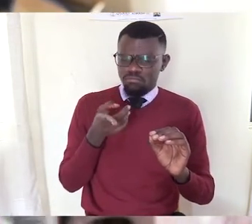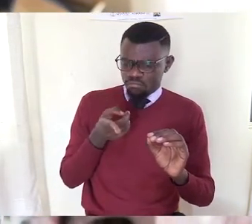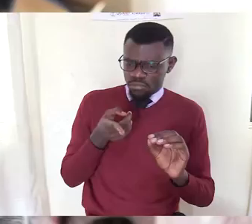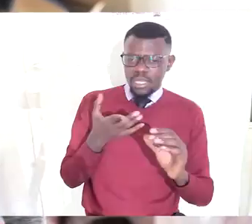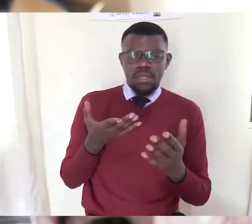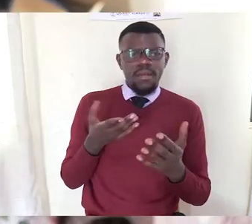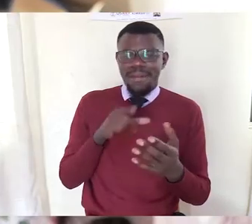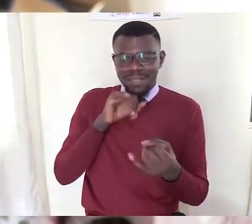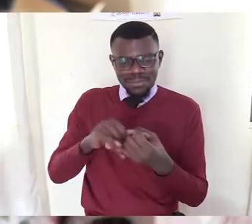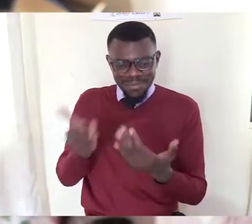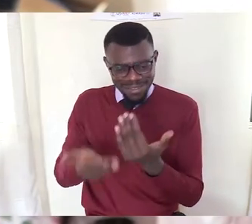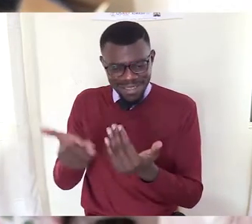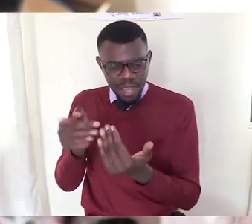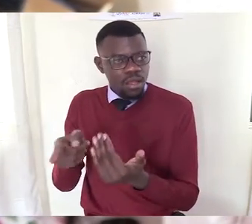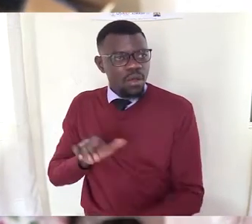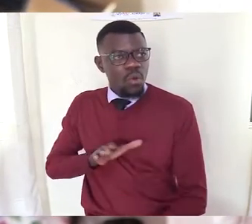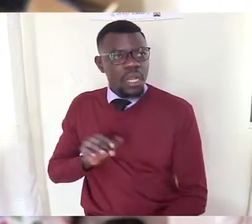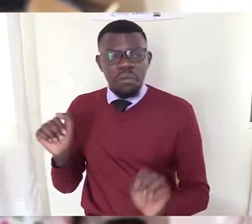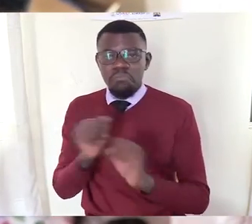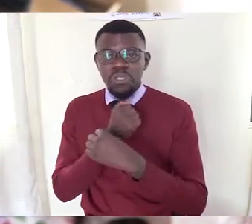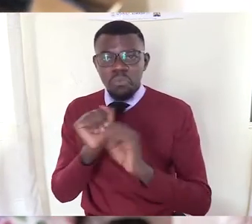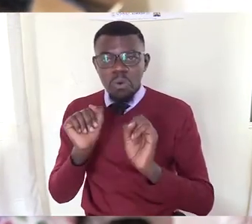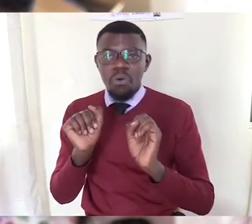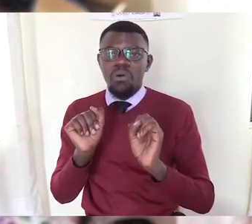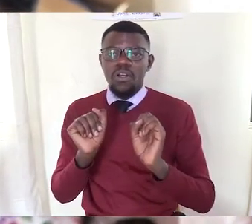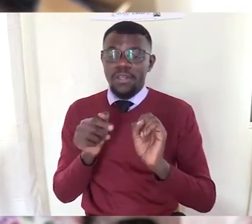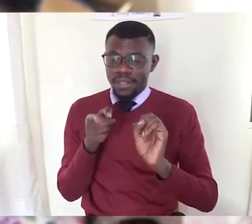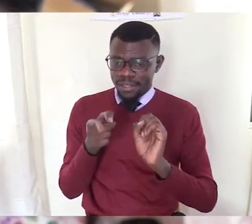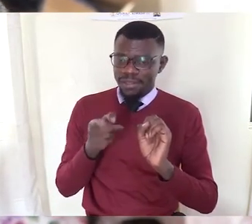woman. Lucy passed on because